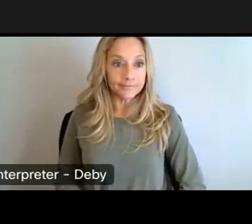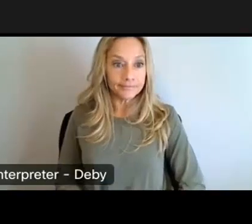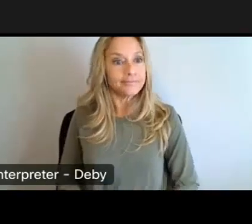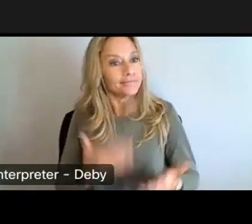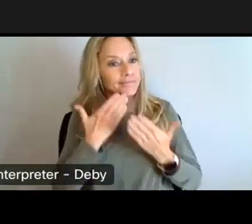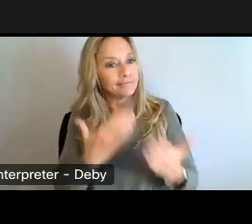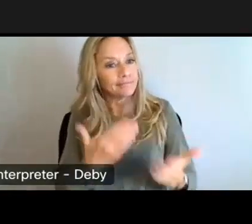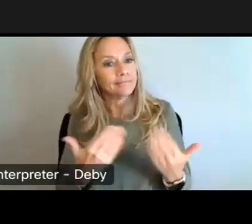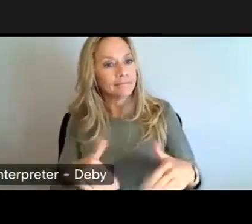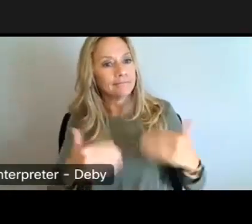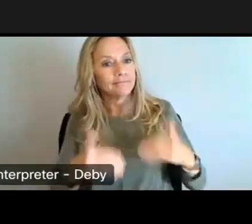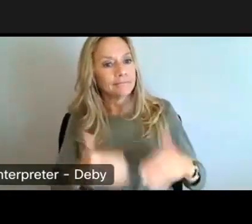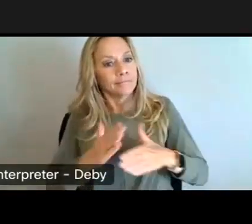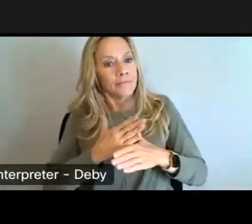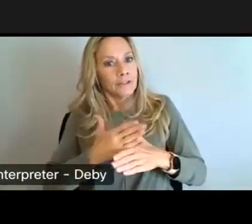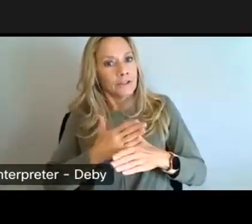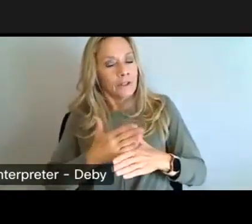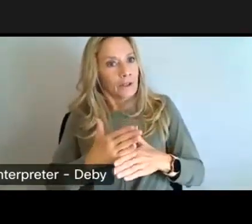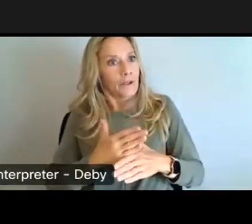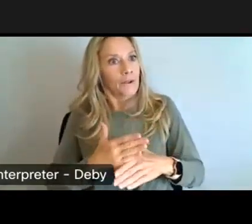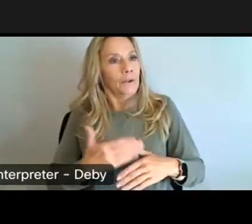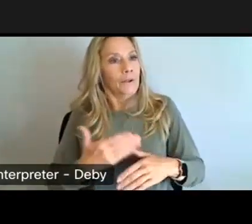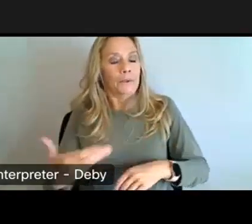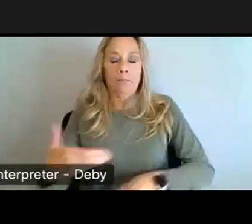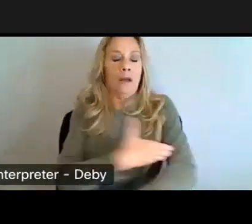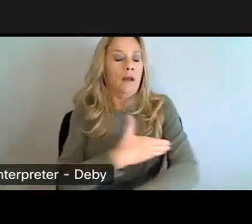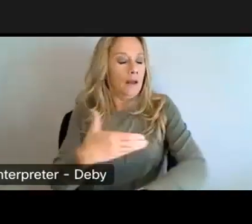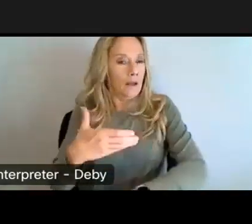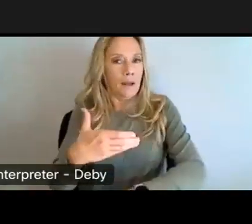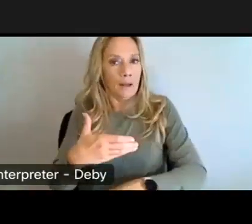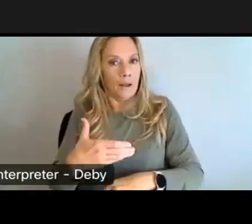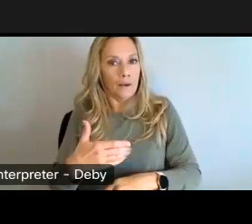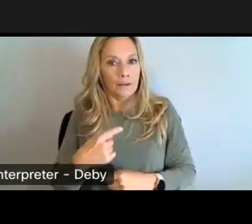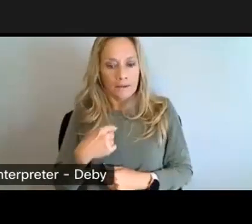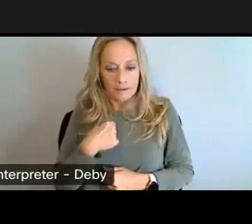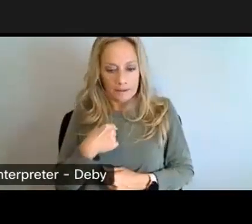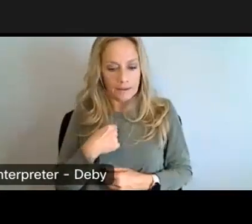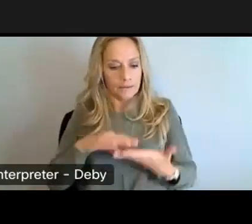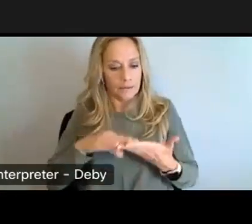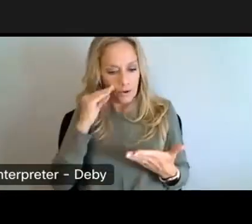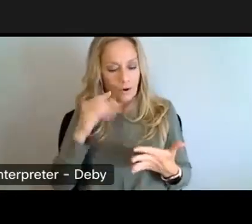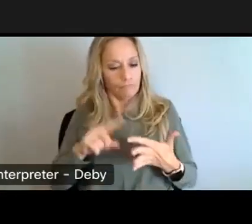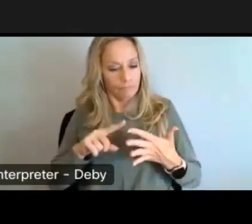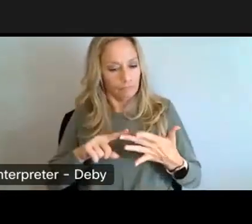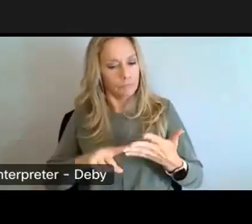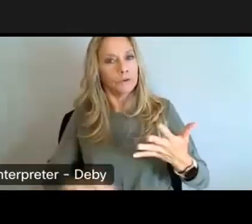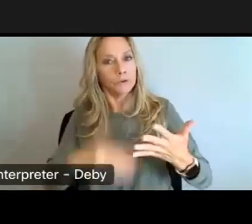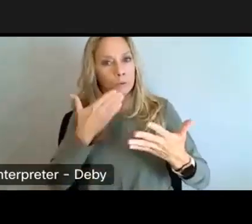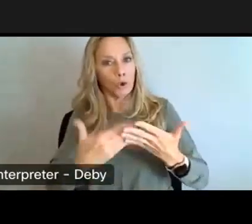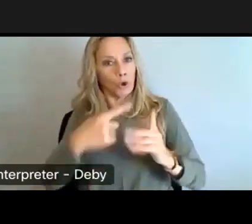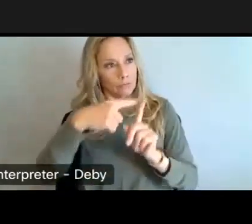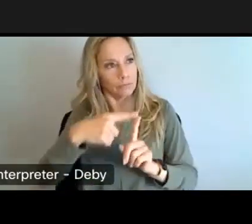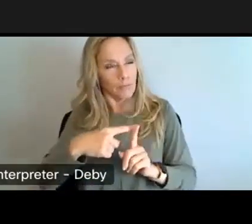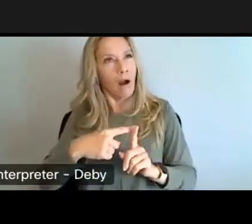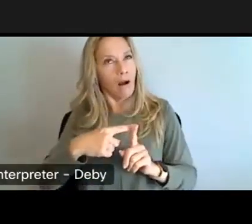Thank you so much for sharing. That was really powerful. I know that I personally have a lot of takeaways and a couple things on my